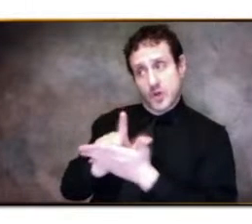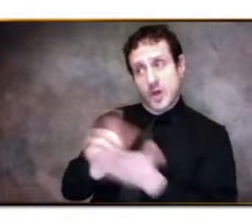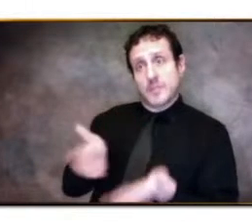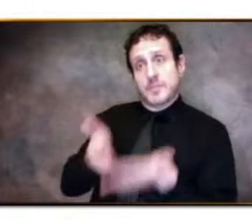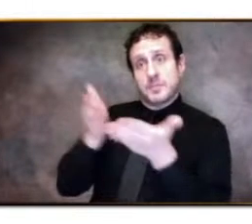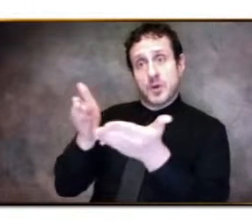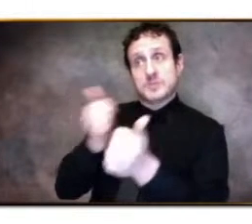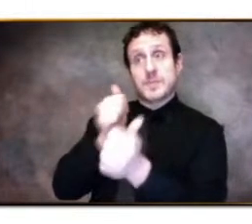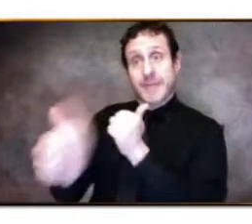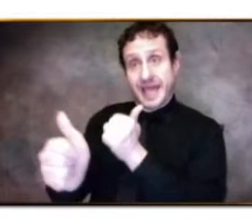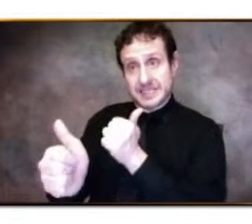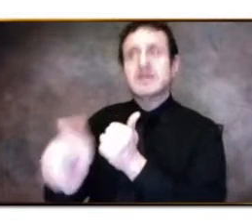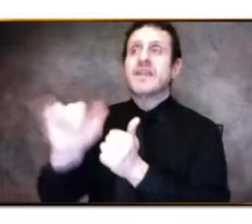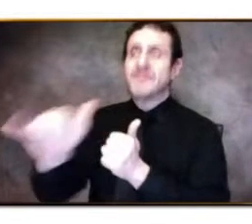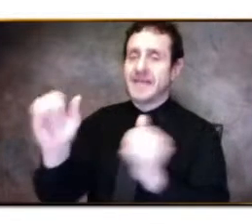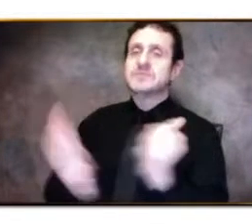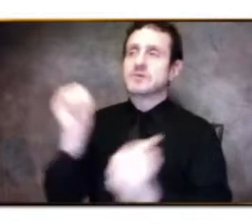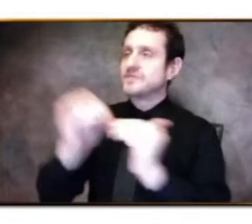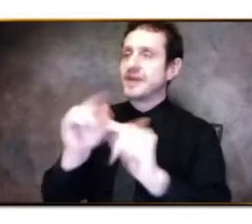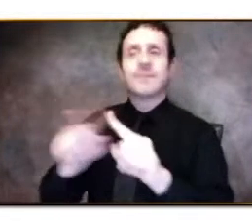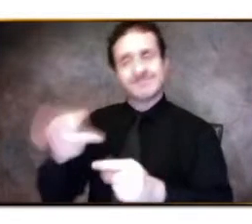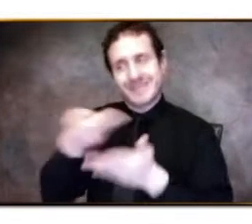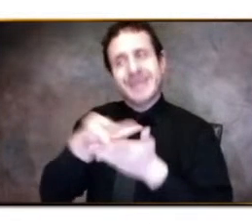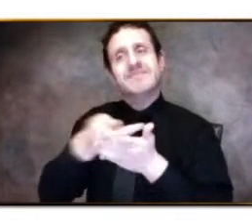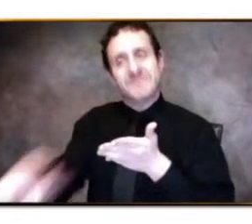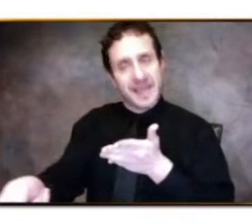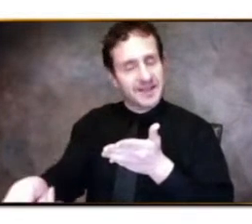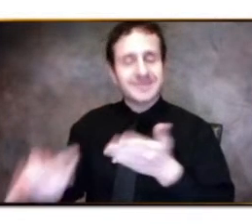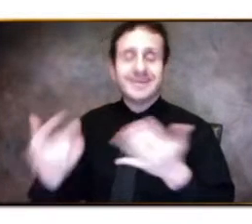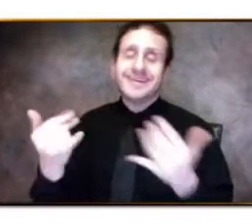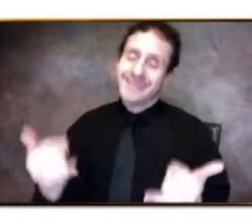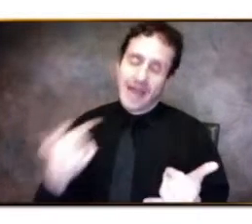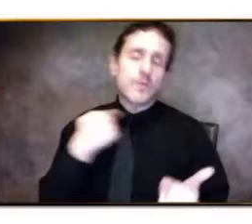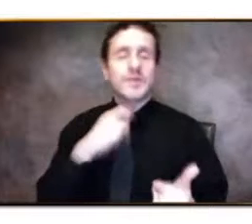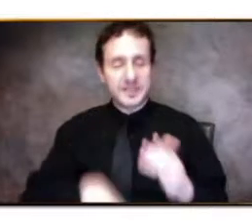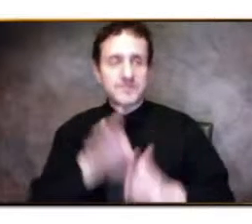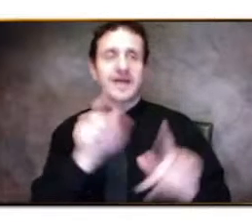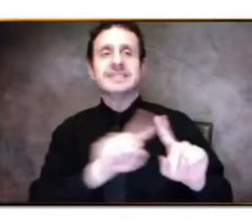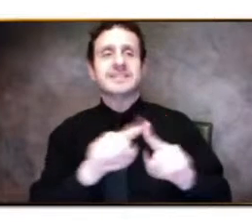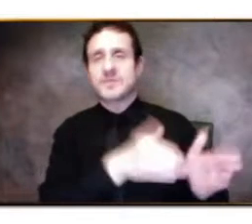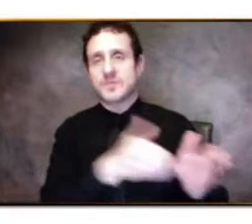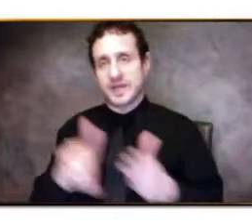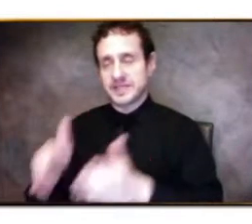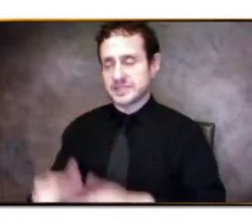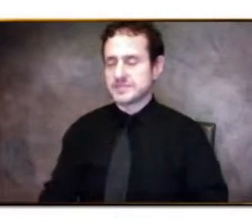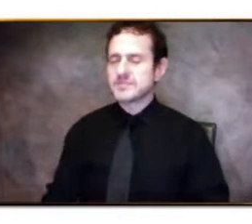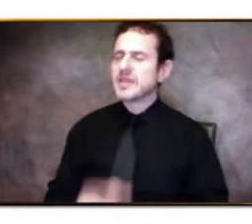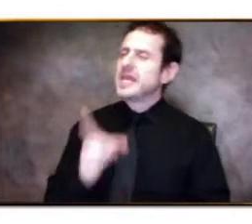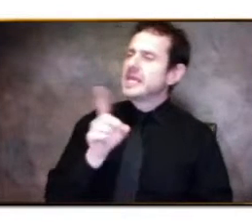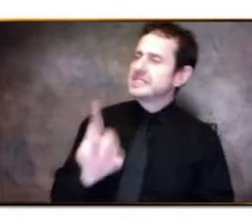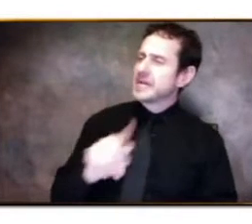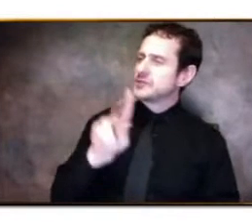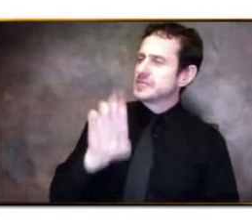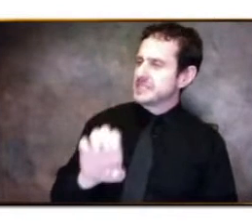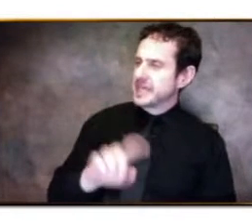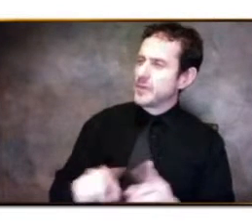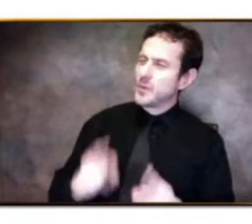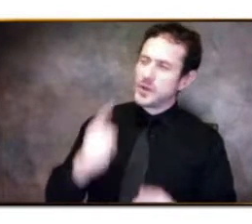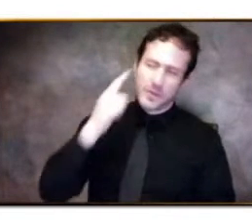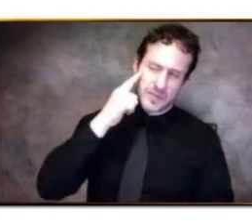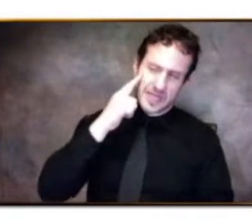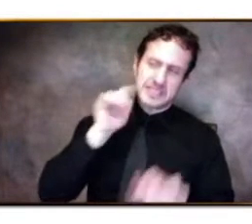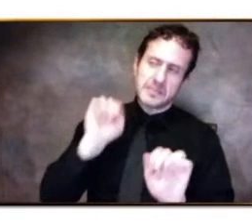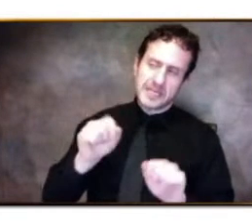Dan Petrella at the Tribune has a question for Dr. Ezike. What will you be watching for as the first indication of a possible